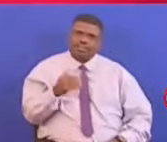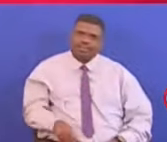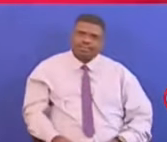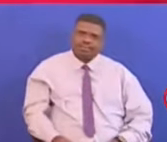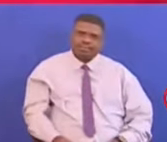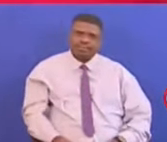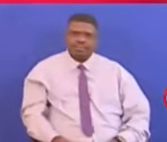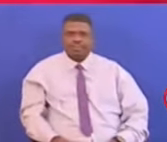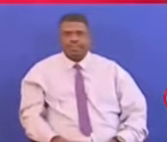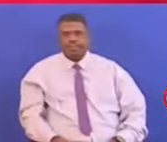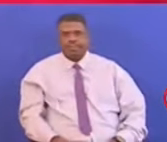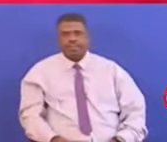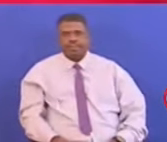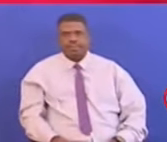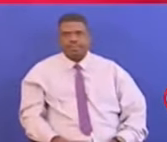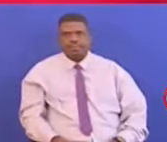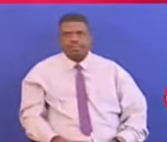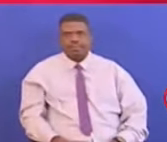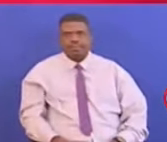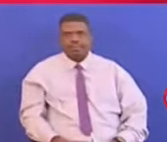Honorable Ministers,